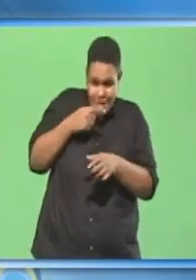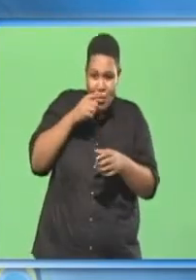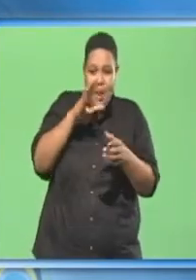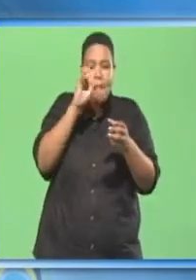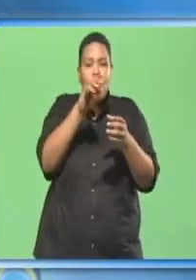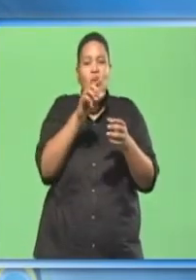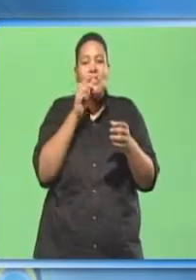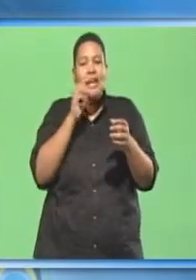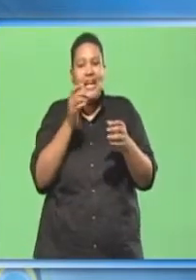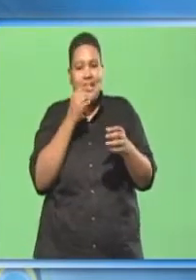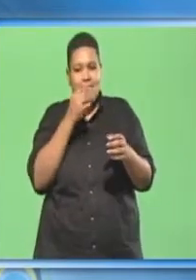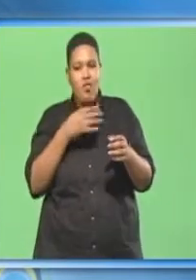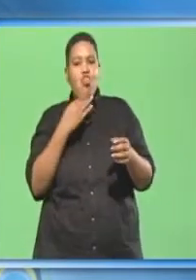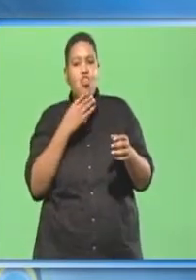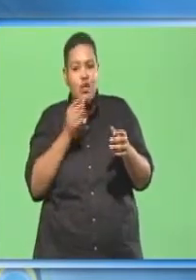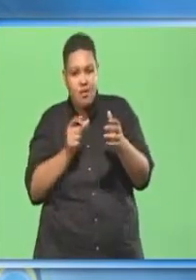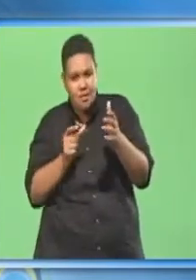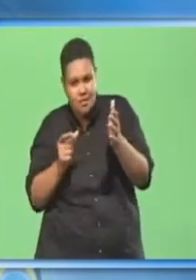base.